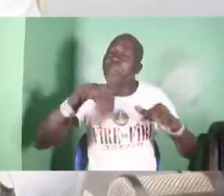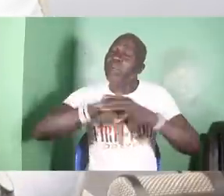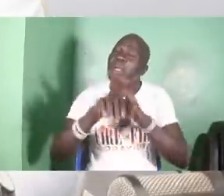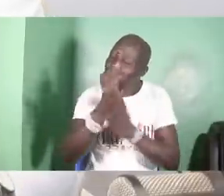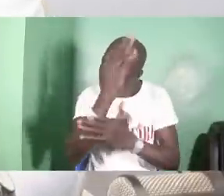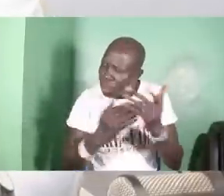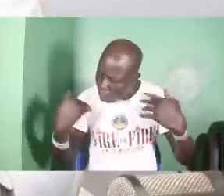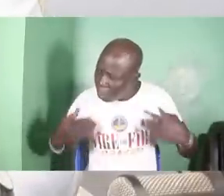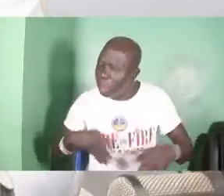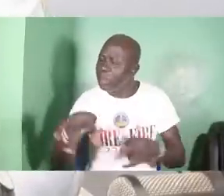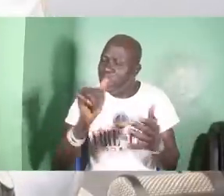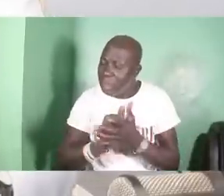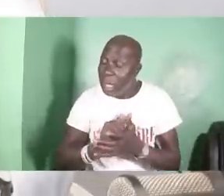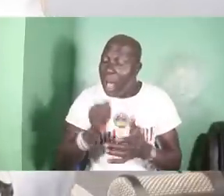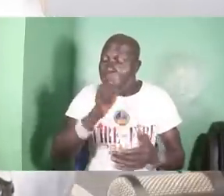How are you to Lagbaja?